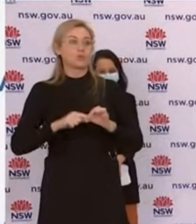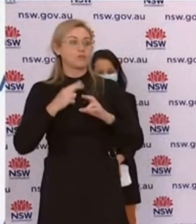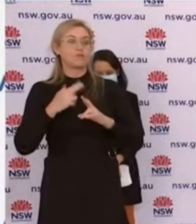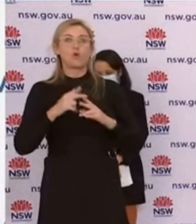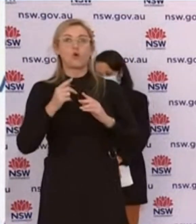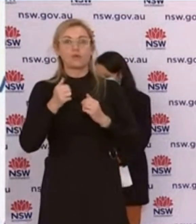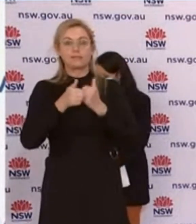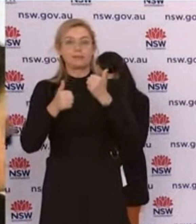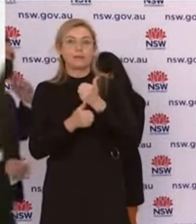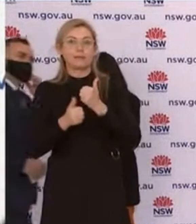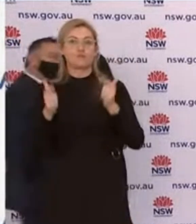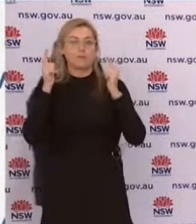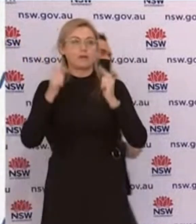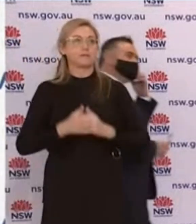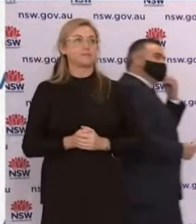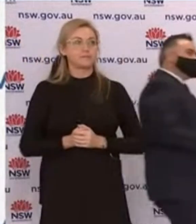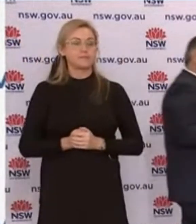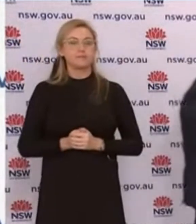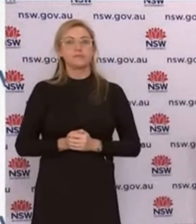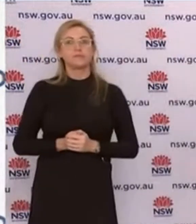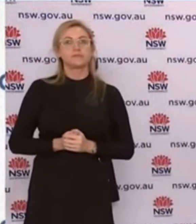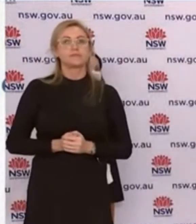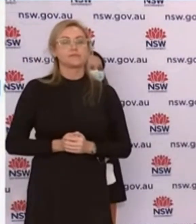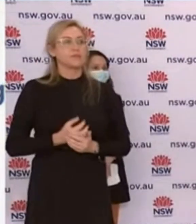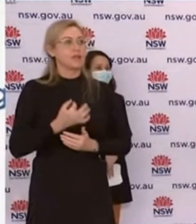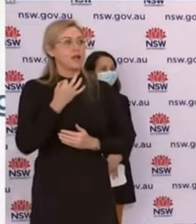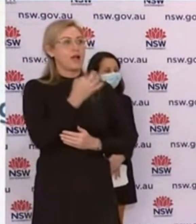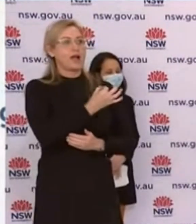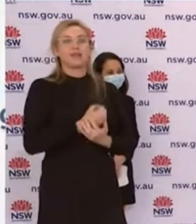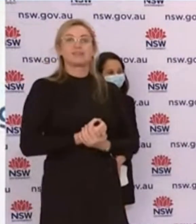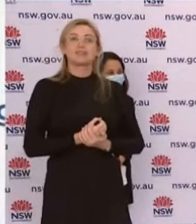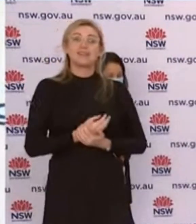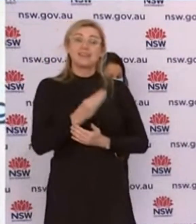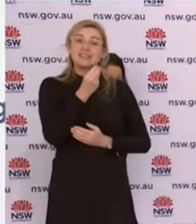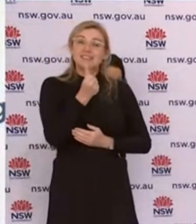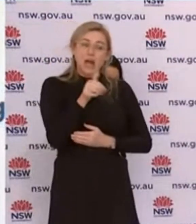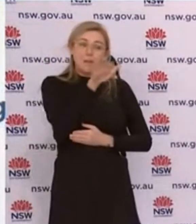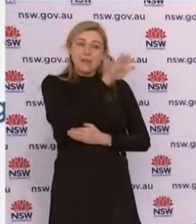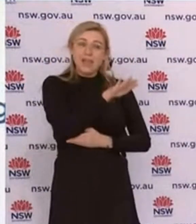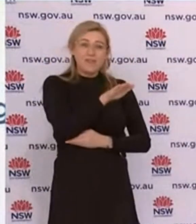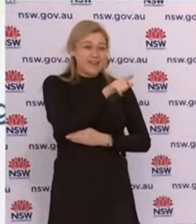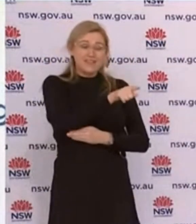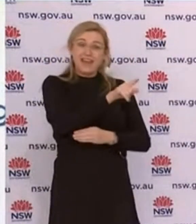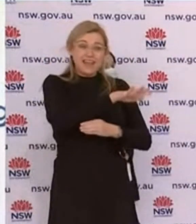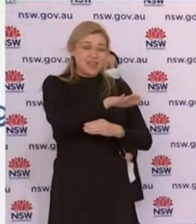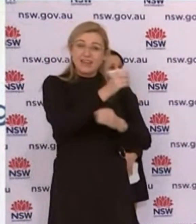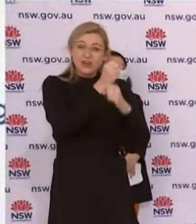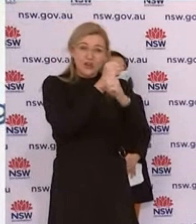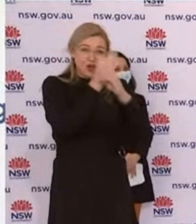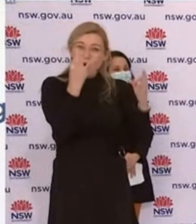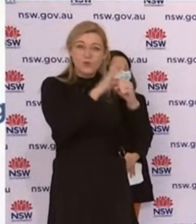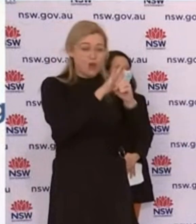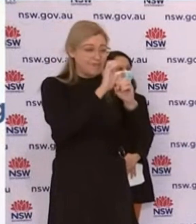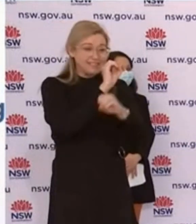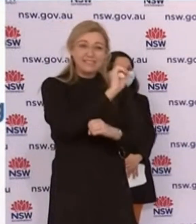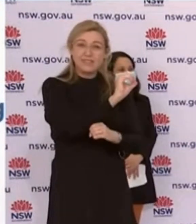then we'll wrap it up for today. Thank you. There are zero-case communities who are begging to have some of their businesses open, some of their economy ticking over